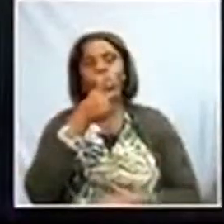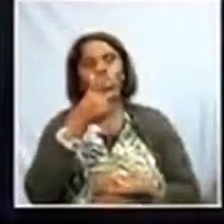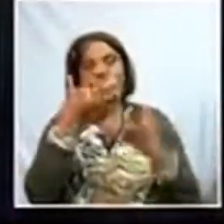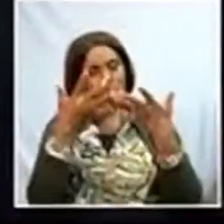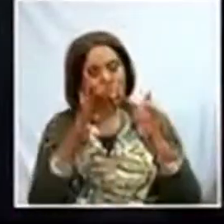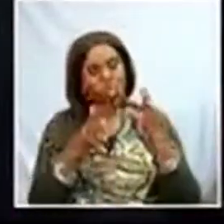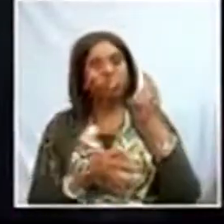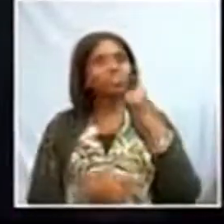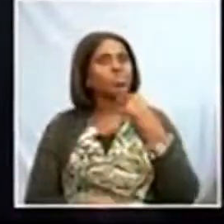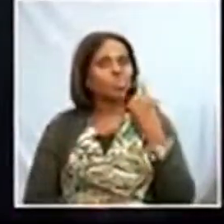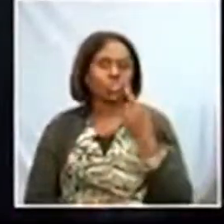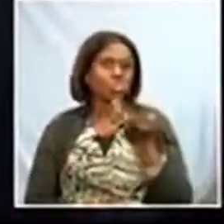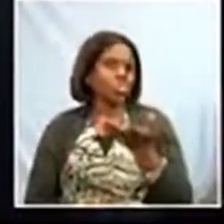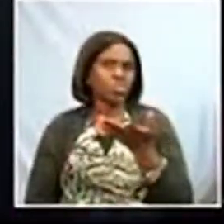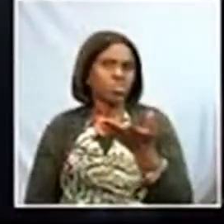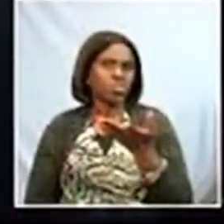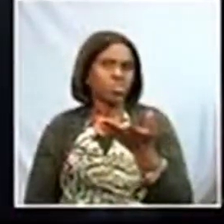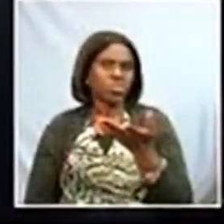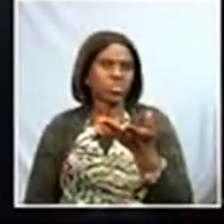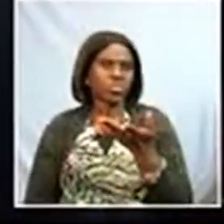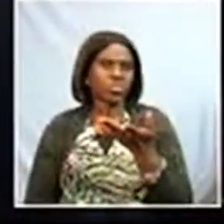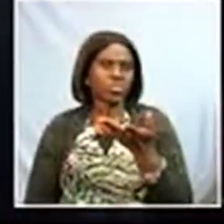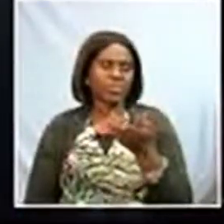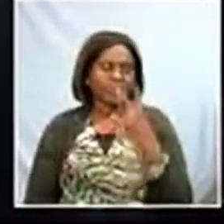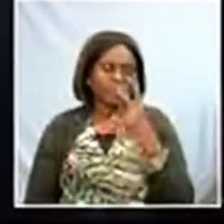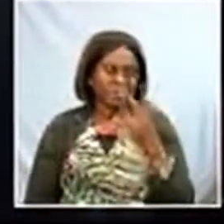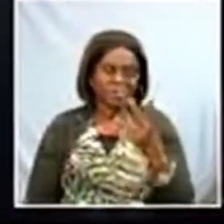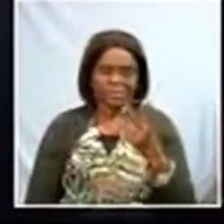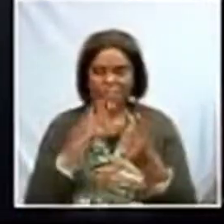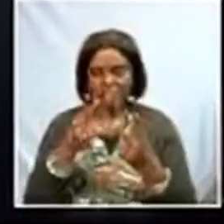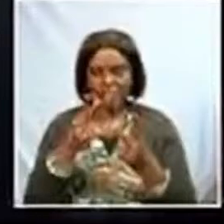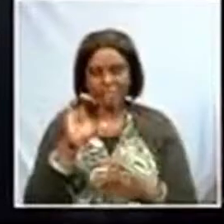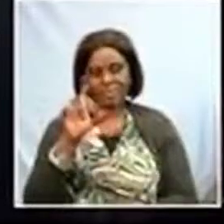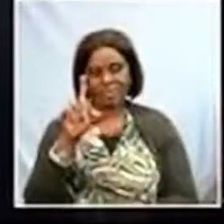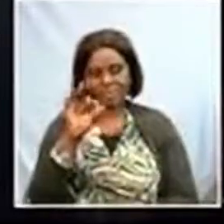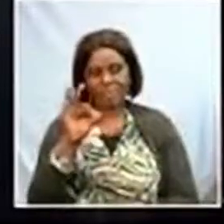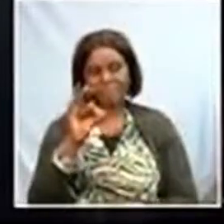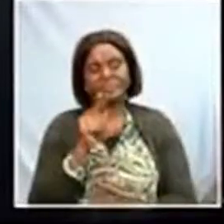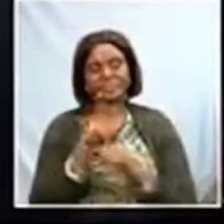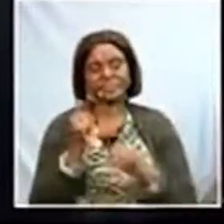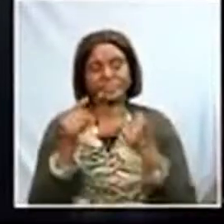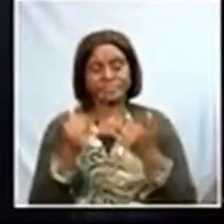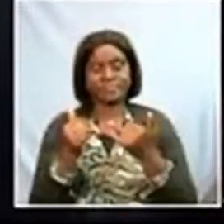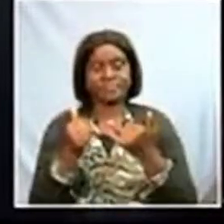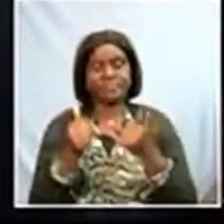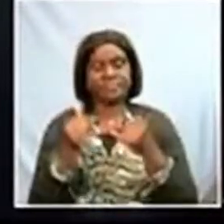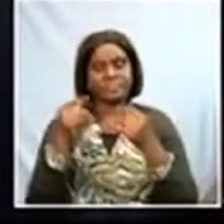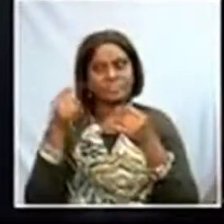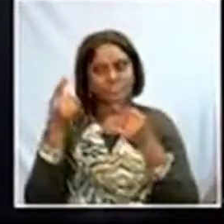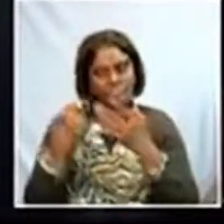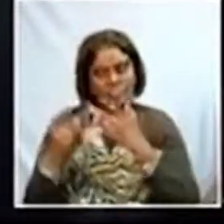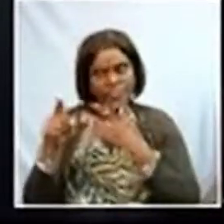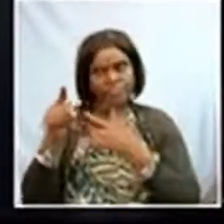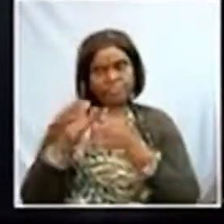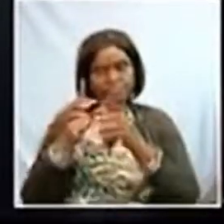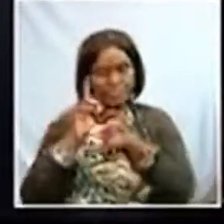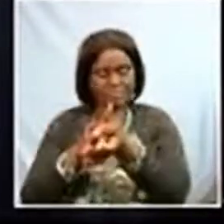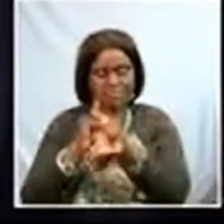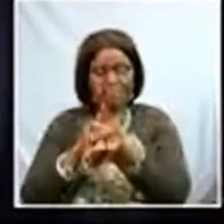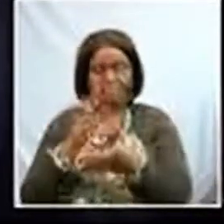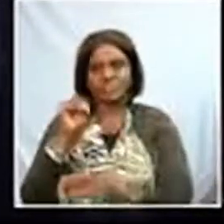loss? Because, Chair, when we are looking at this CDF, just to vet on what Dr. Mwanza has